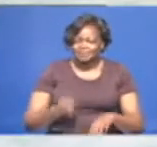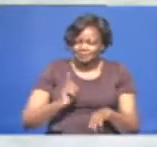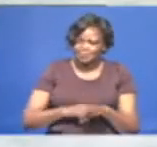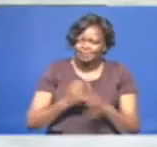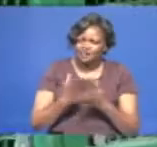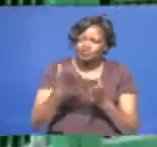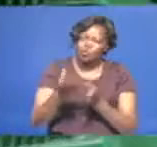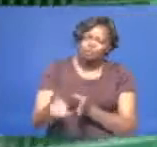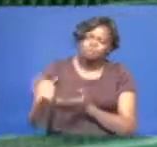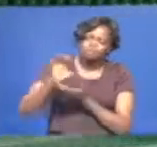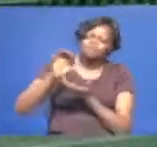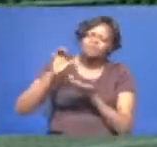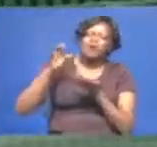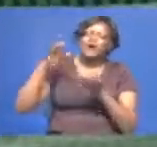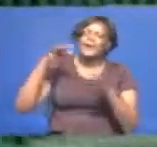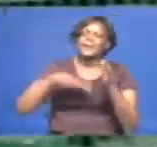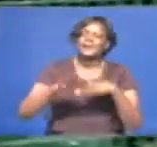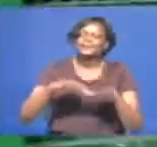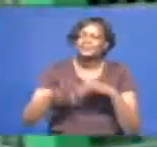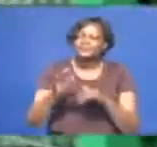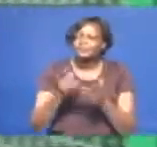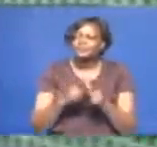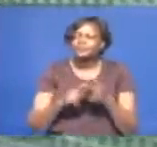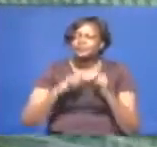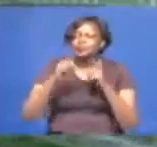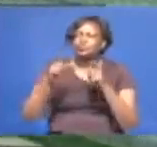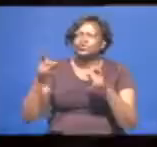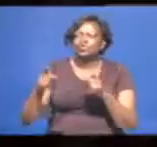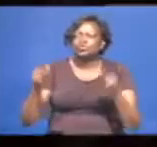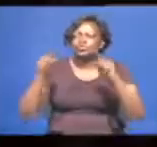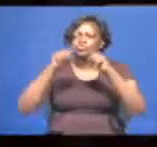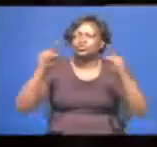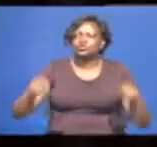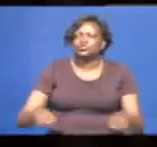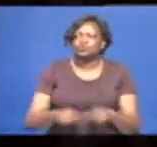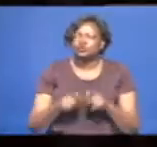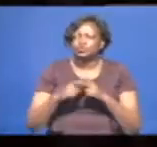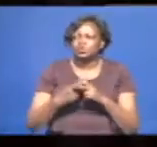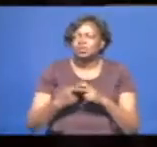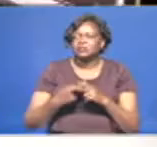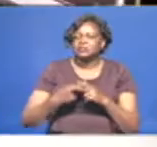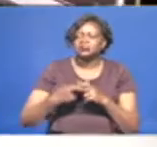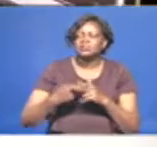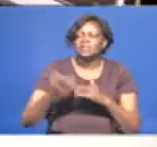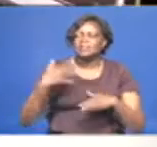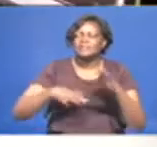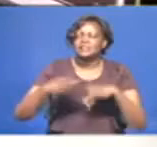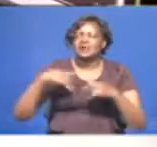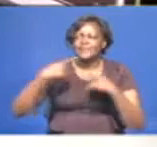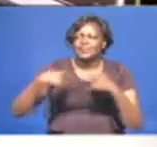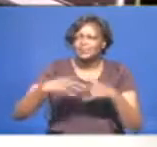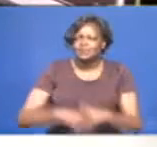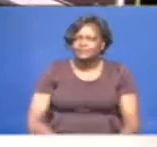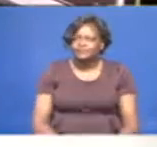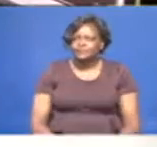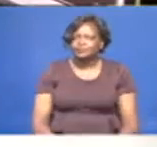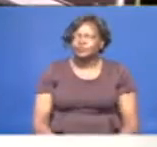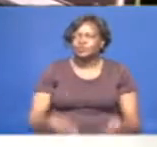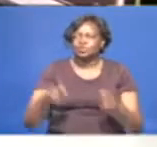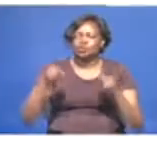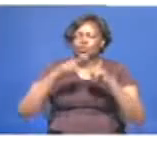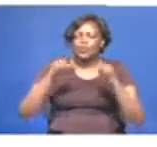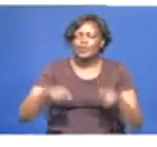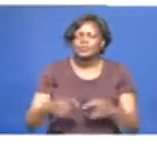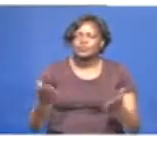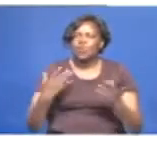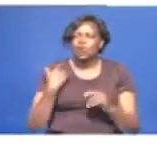and mixed in, we head to the control room to initiate the mixing process. Okay, we are in the control room. This is where we operate the